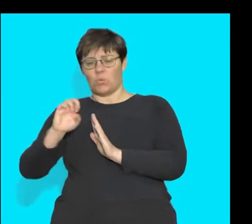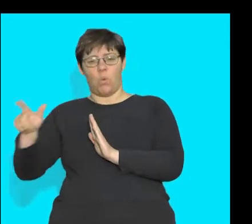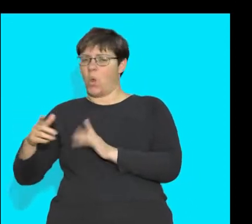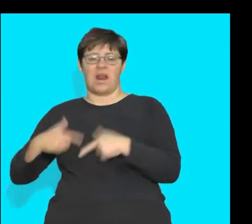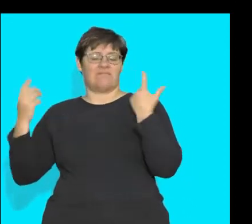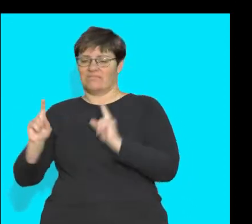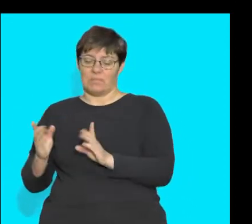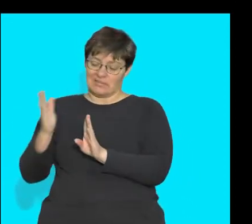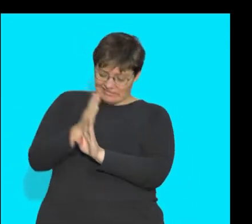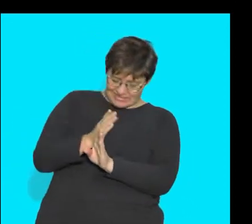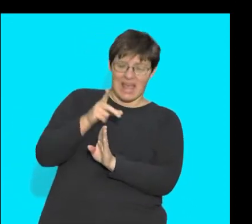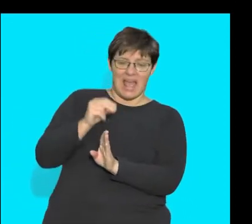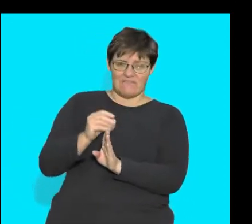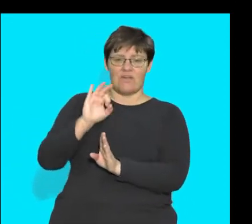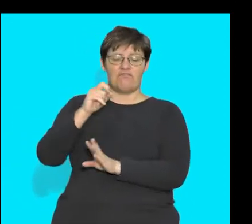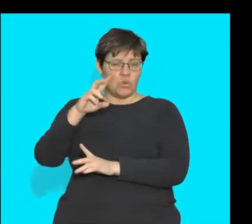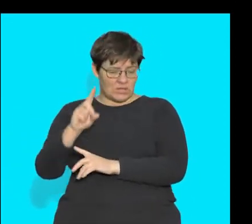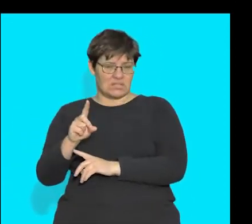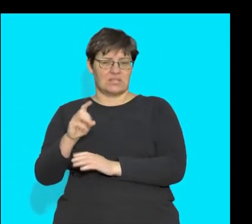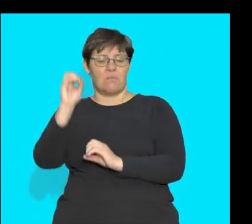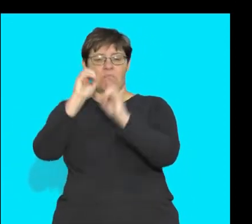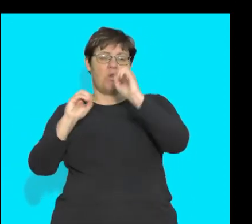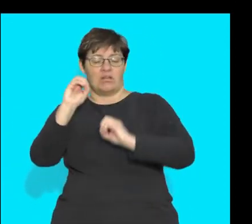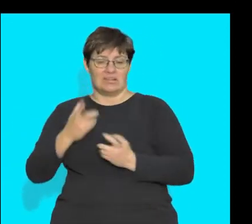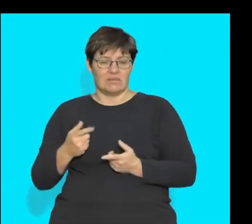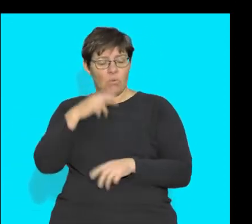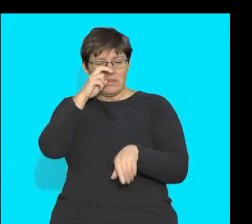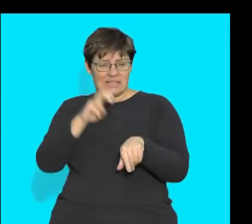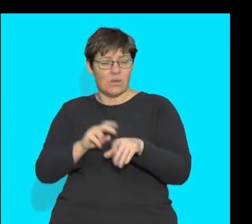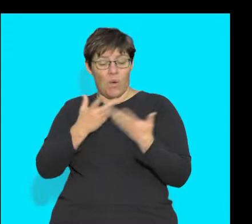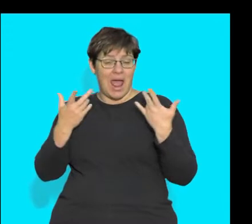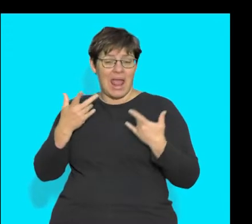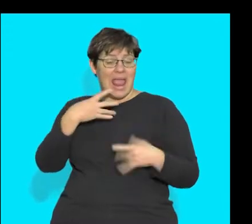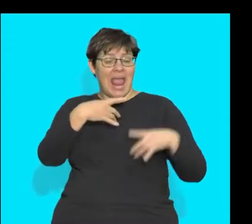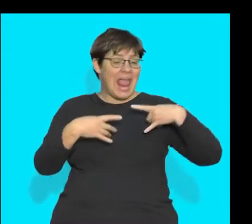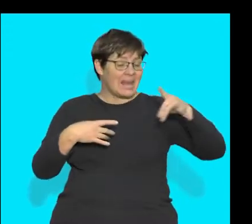a fluid molecule. It needs to be that because very often animal